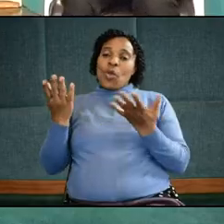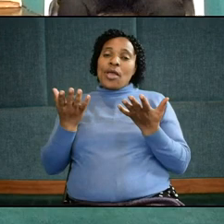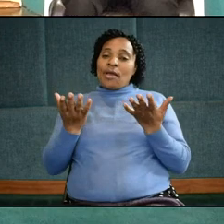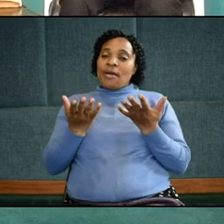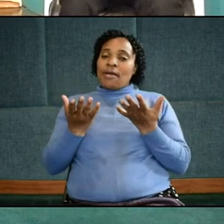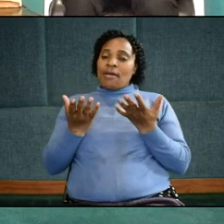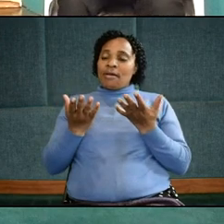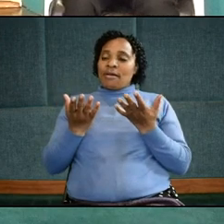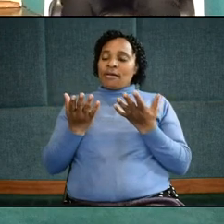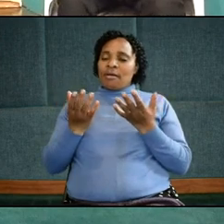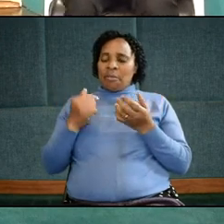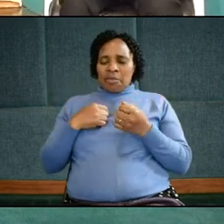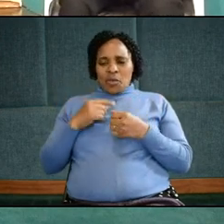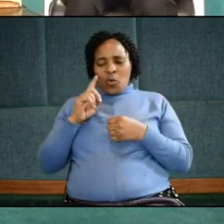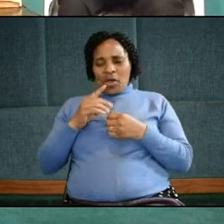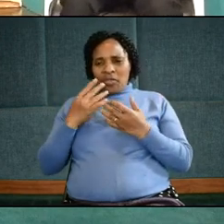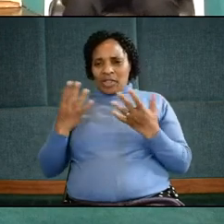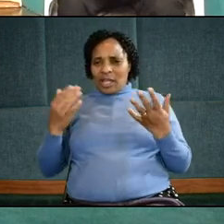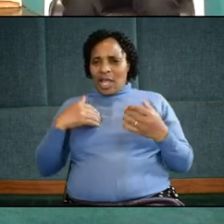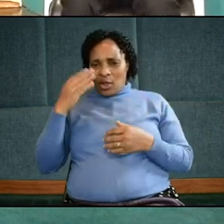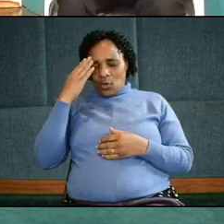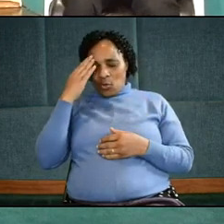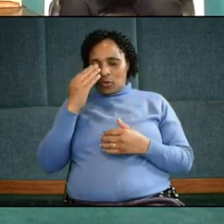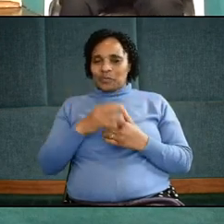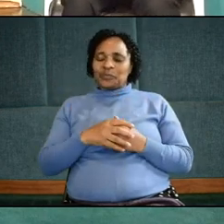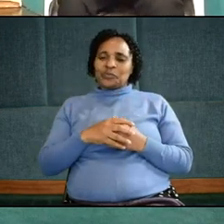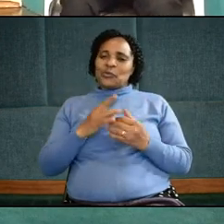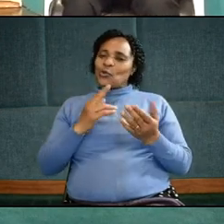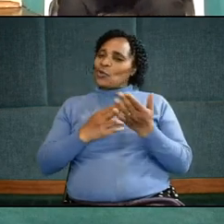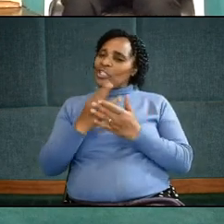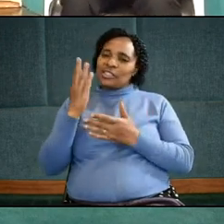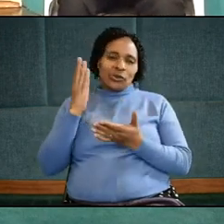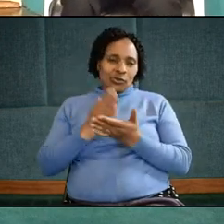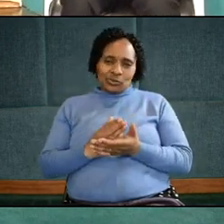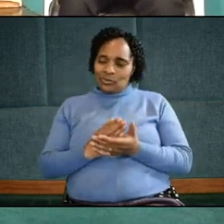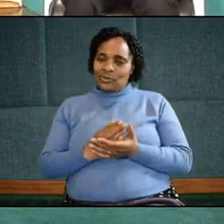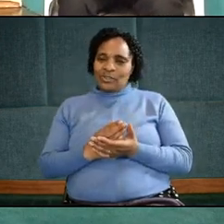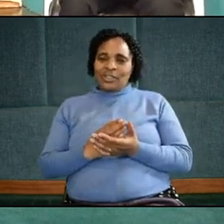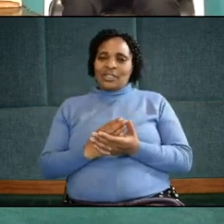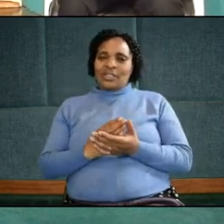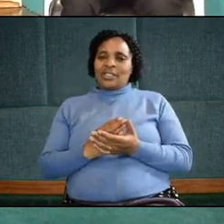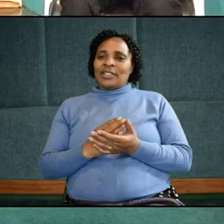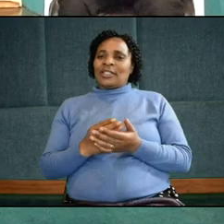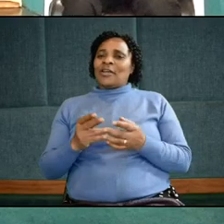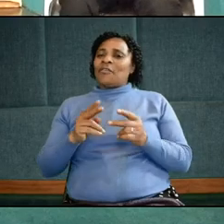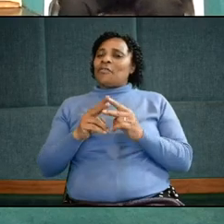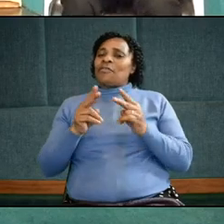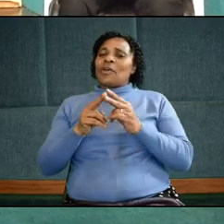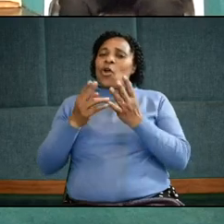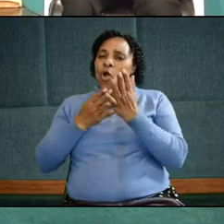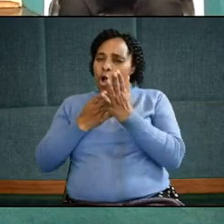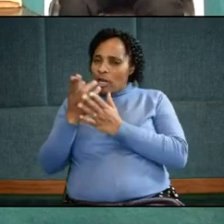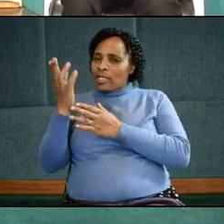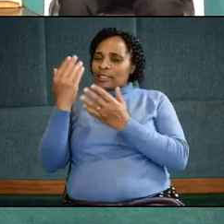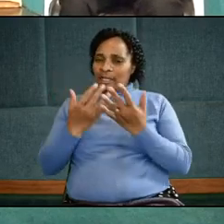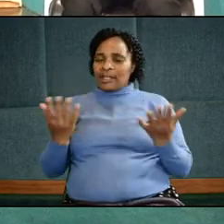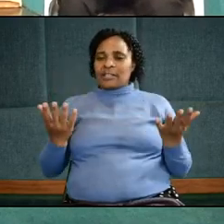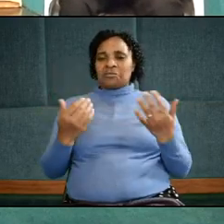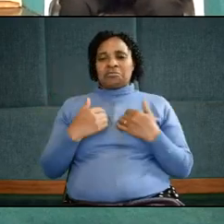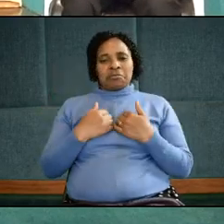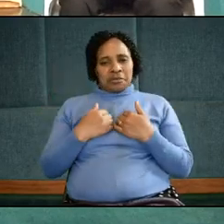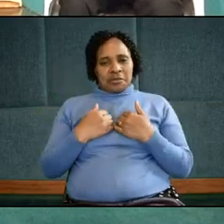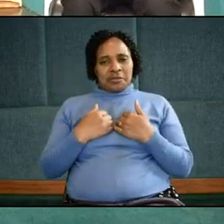Okay. So one thing about my friends, are brutally honest. So it would be a very honest rating, I believe.